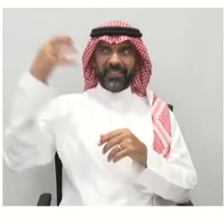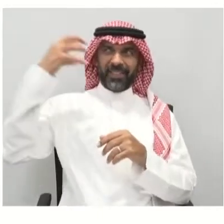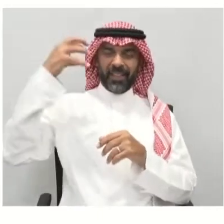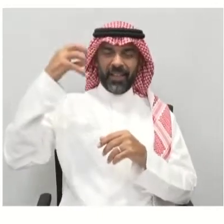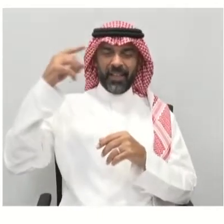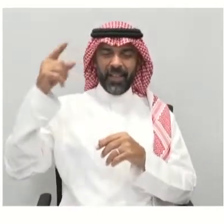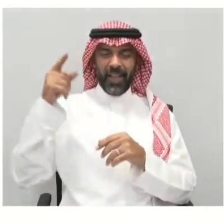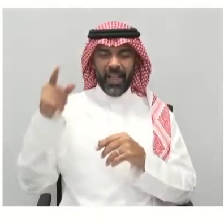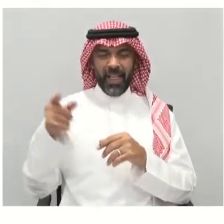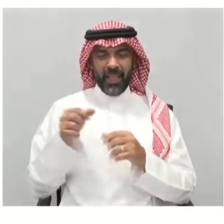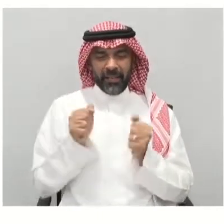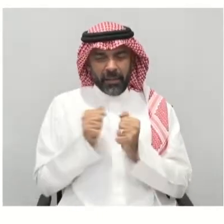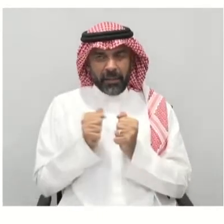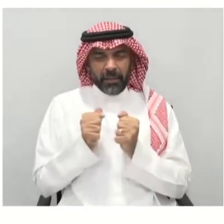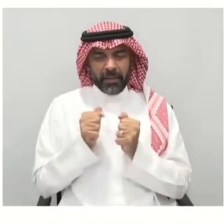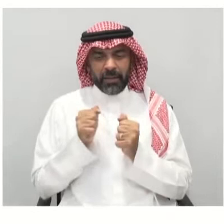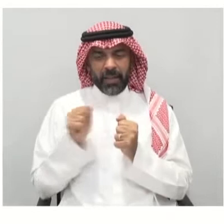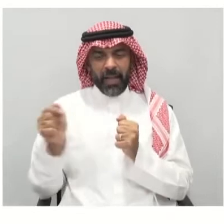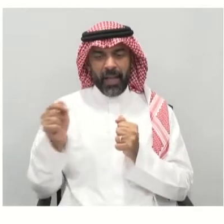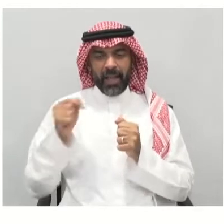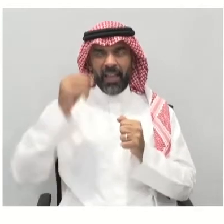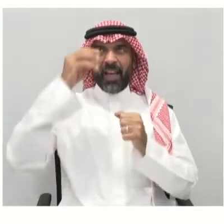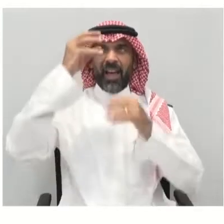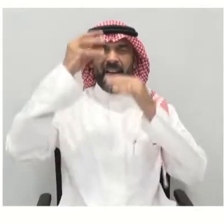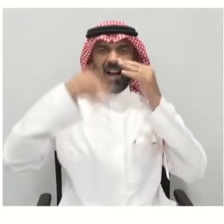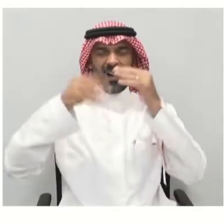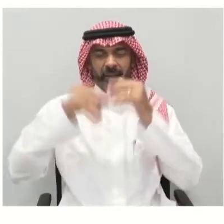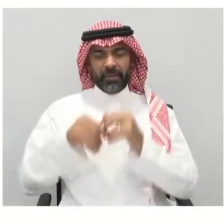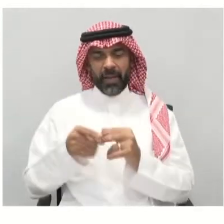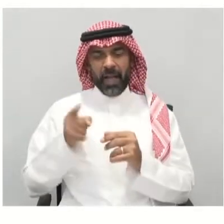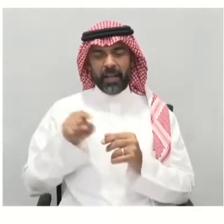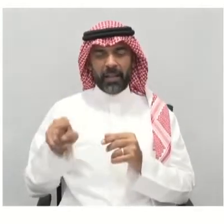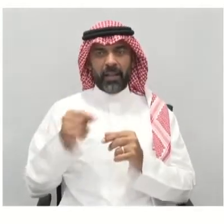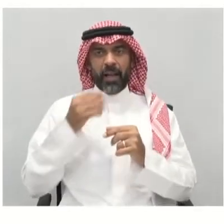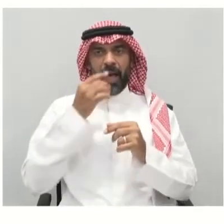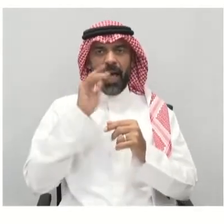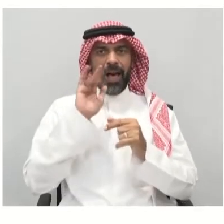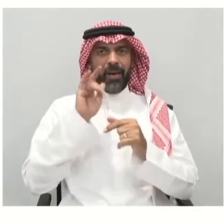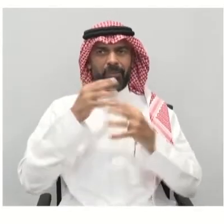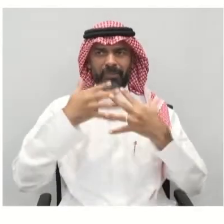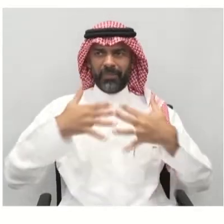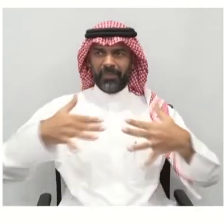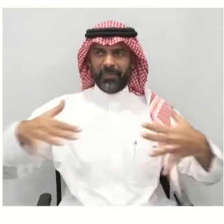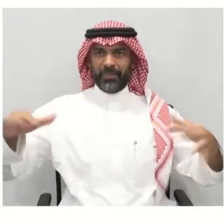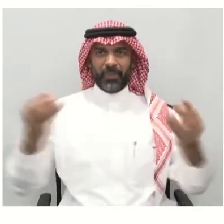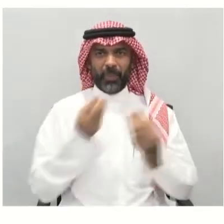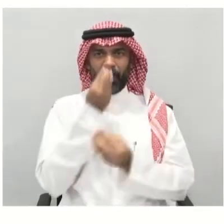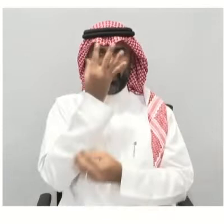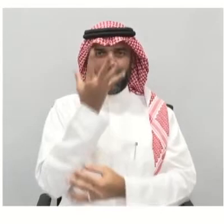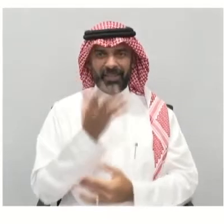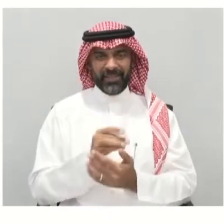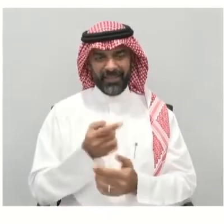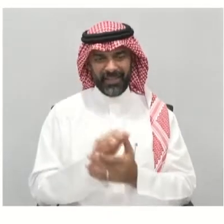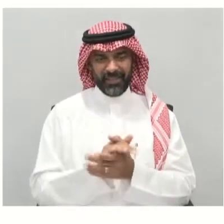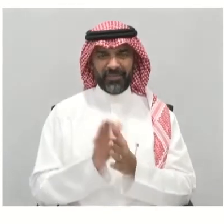here. And maybe over here is the season when flowers grow, right? Okay, so